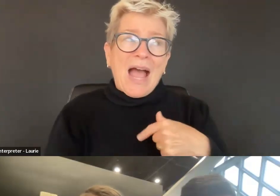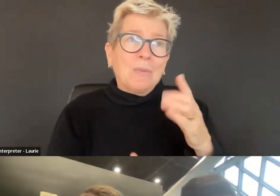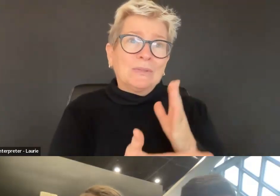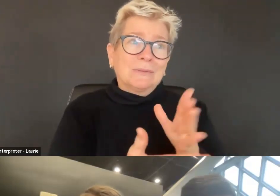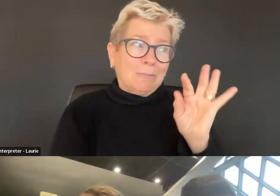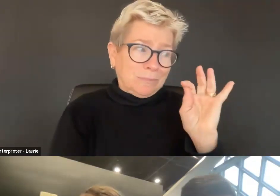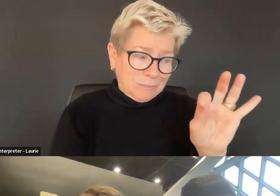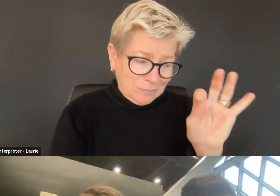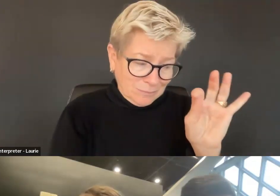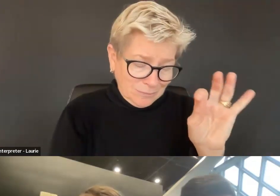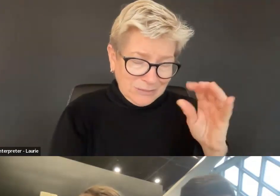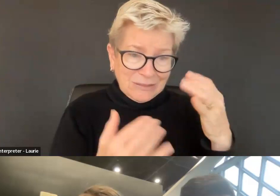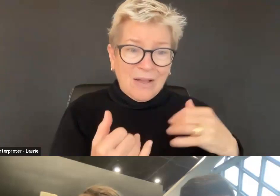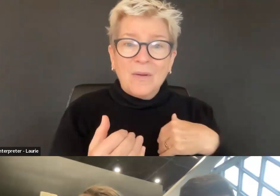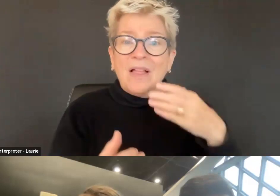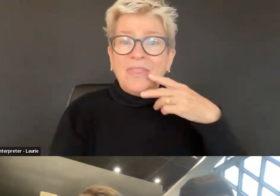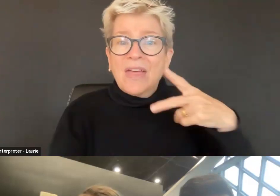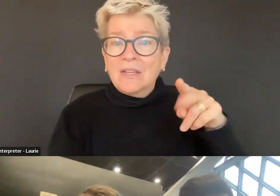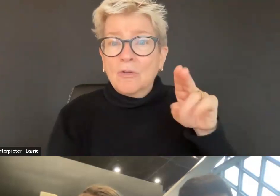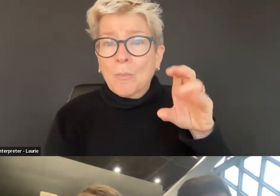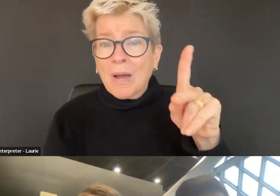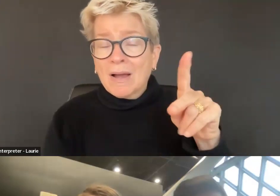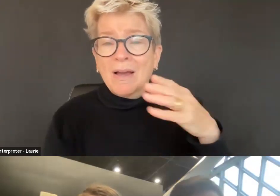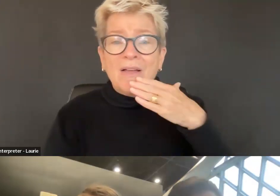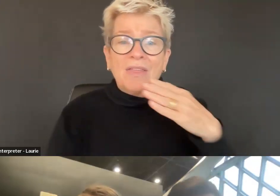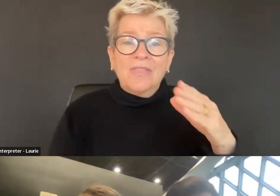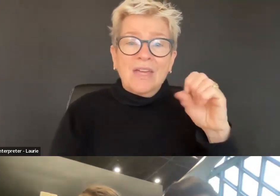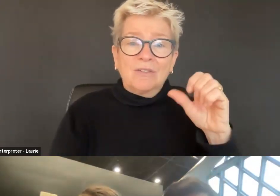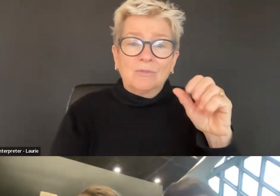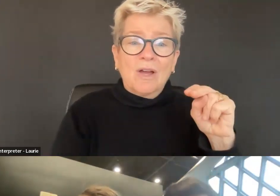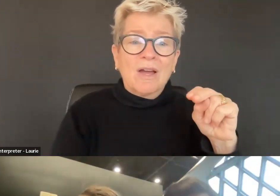here. And thank you, Park. Thank you, Sean. Much, much gratitude.